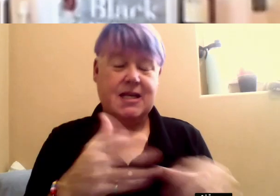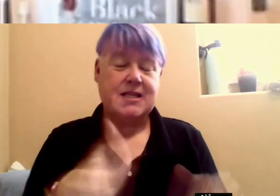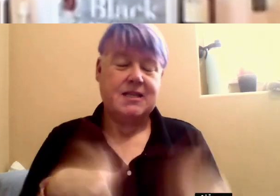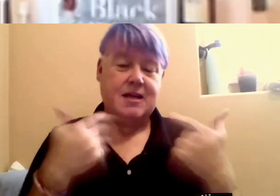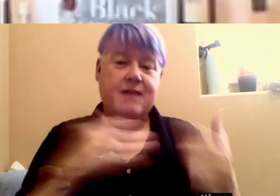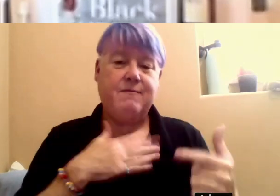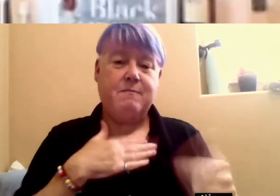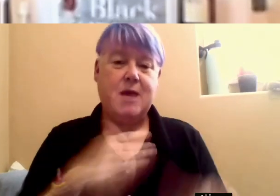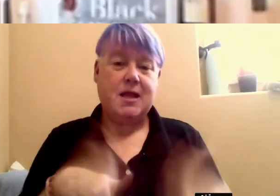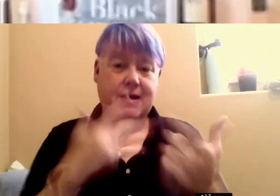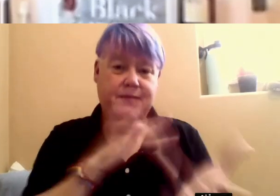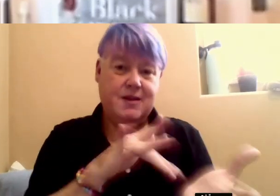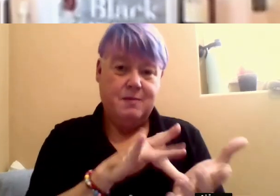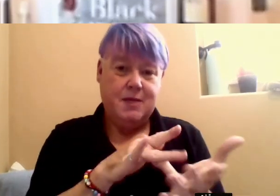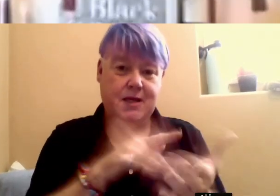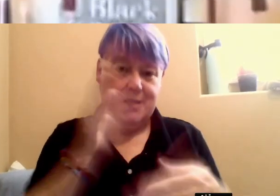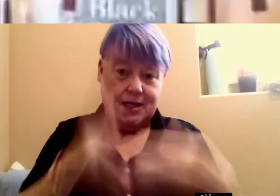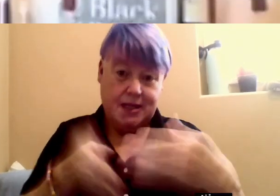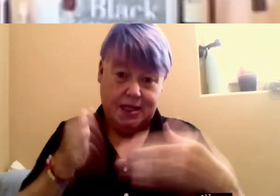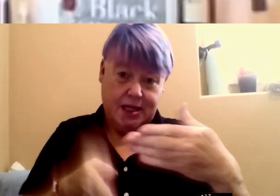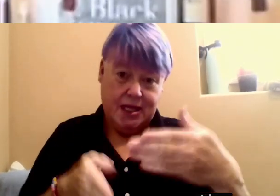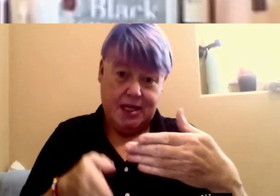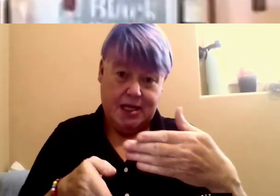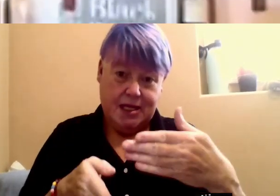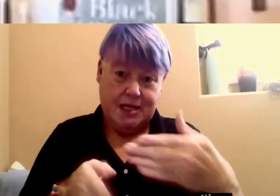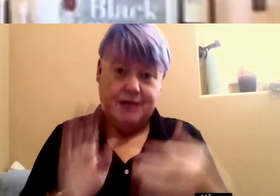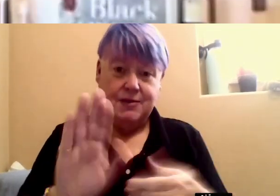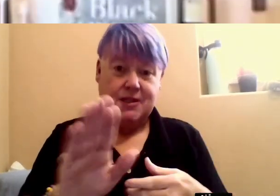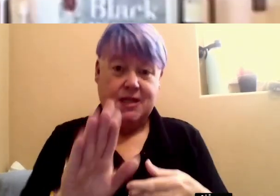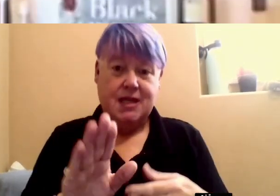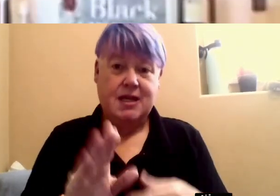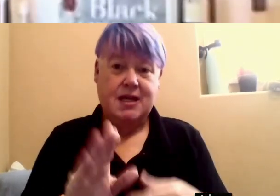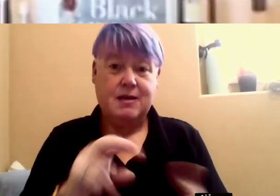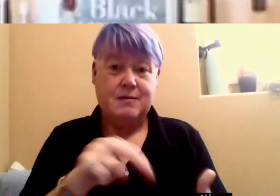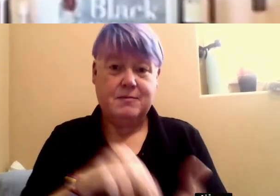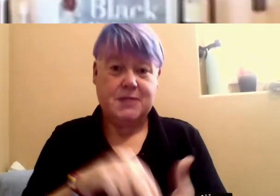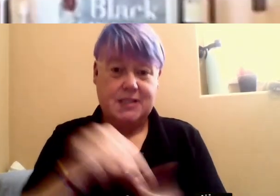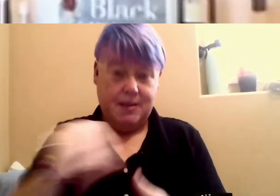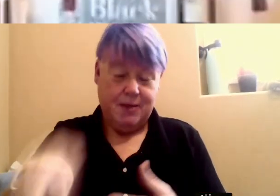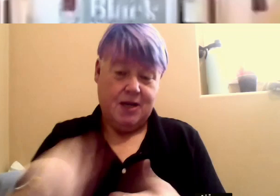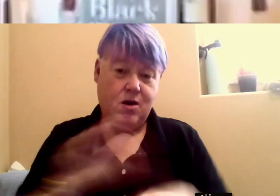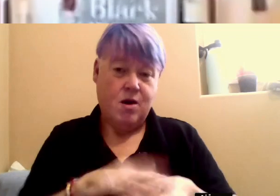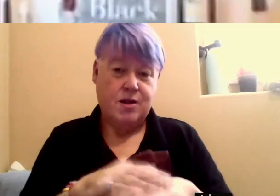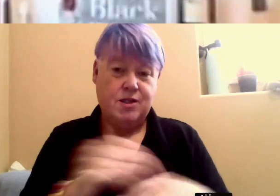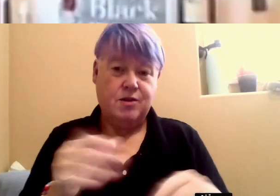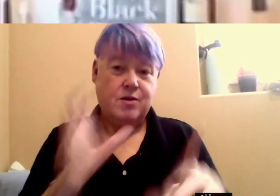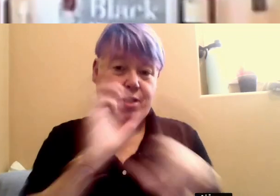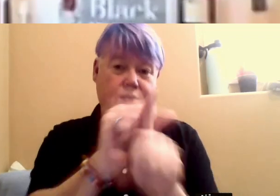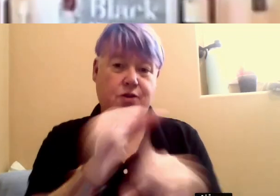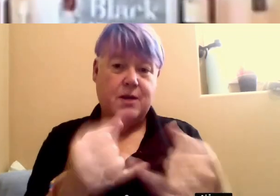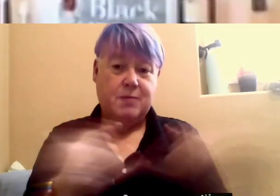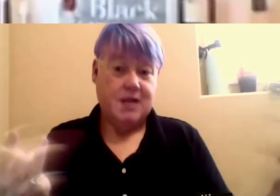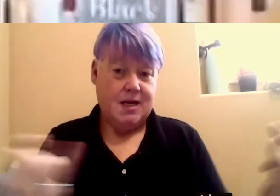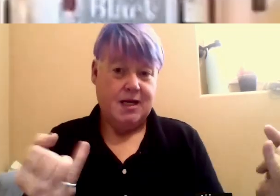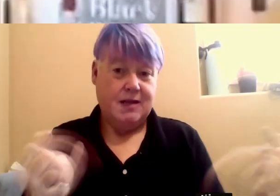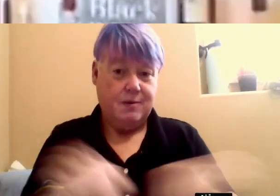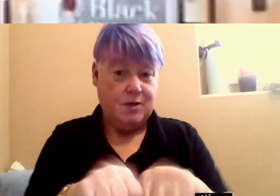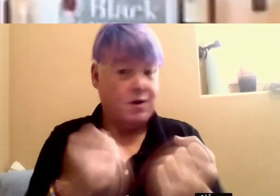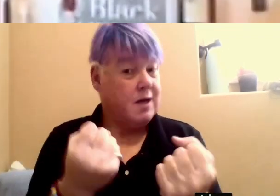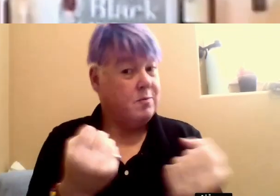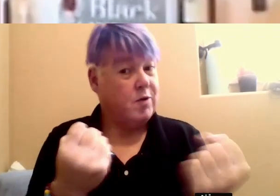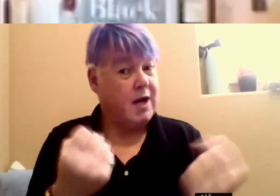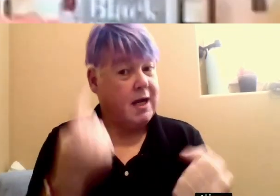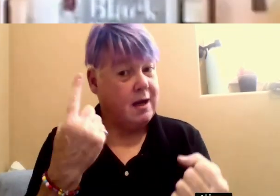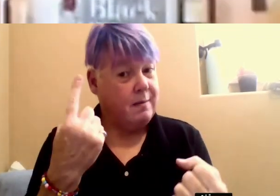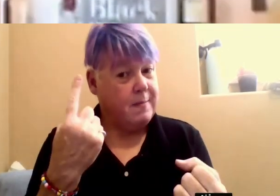middle. And then at the end of it, it was him stepping onto the trap line. And then we decided to break up that journey to the trap line